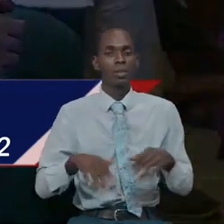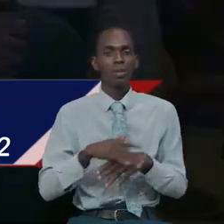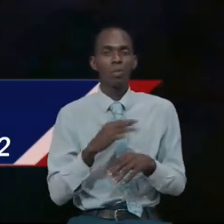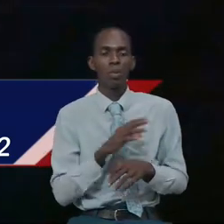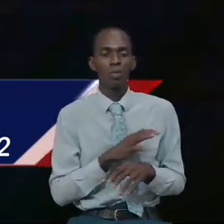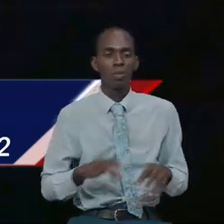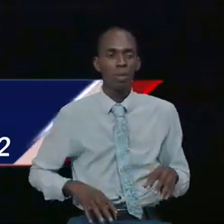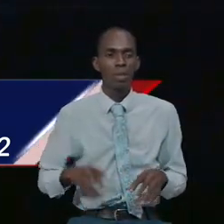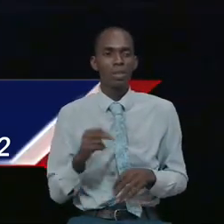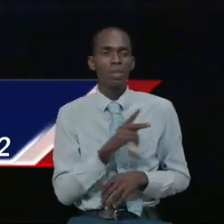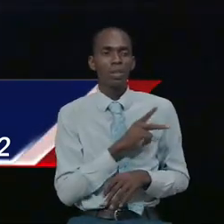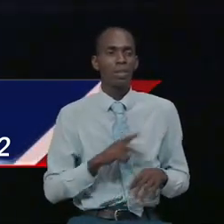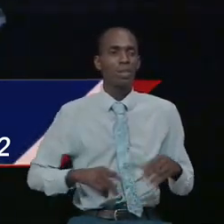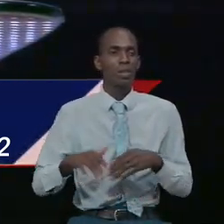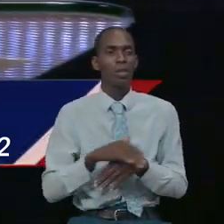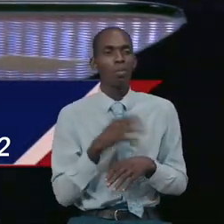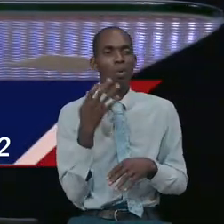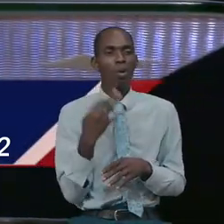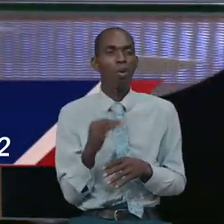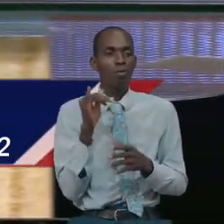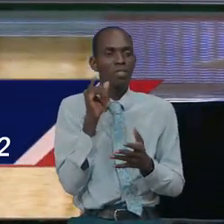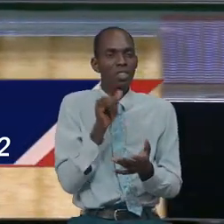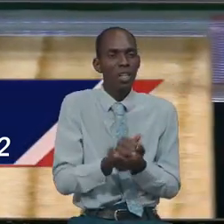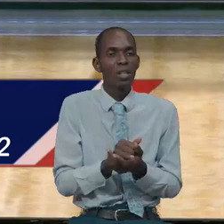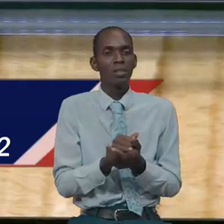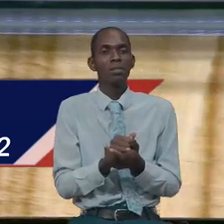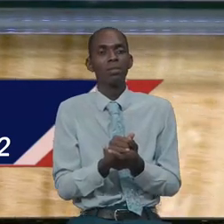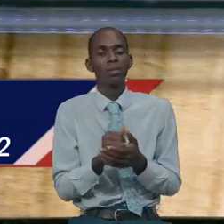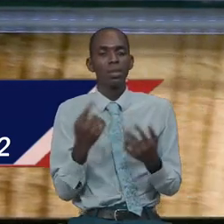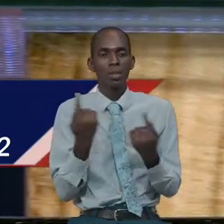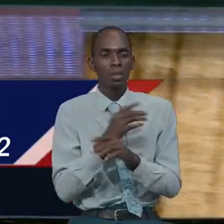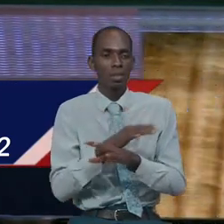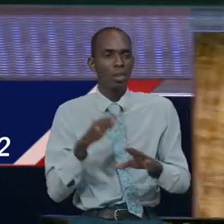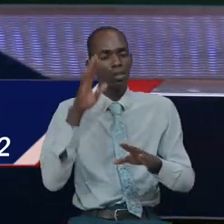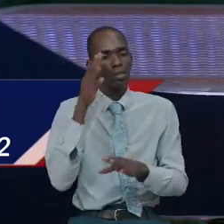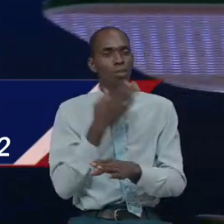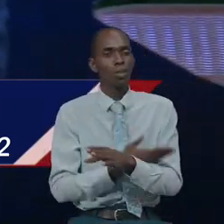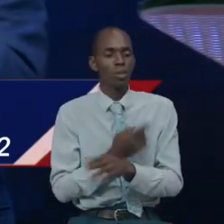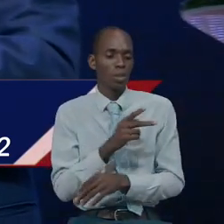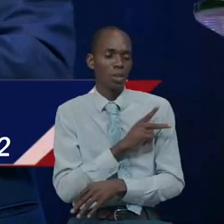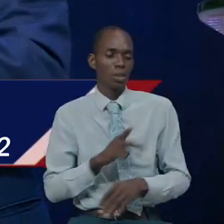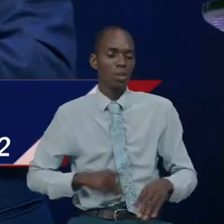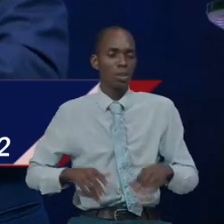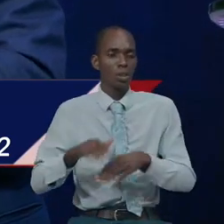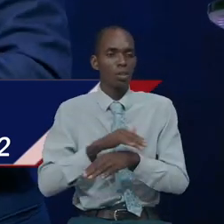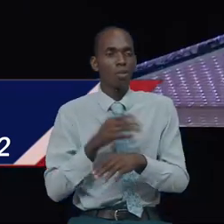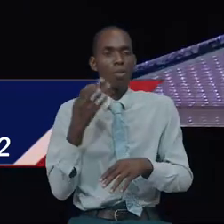Christ, the kingdom of that sinless son, the kingdom of